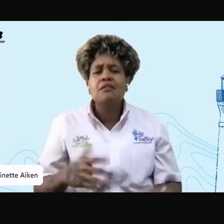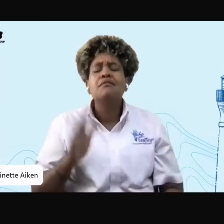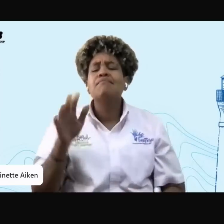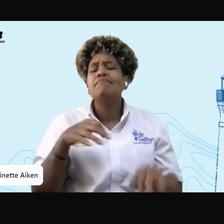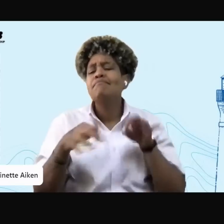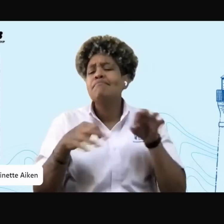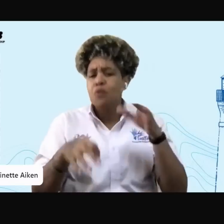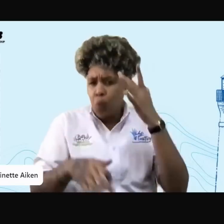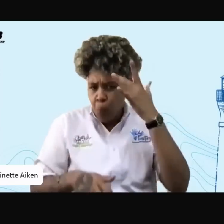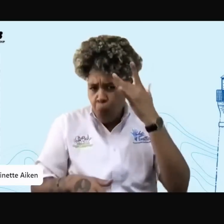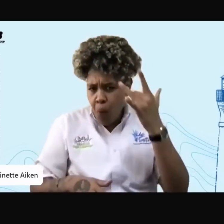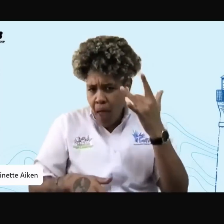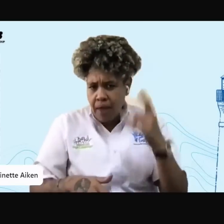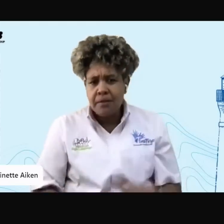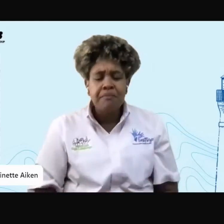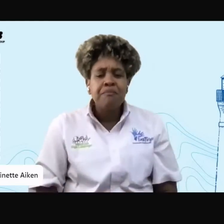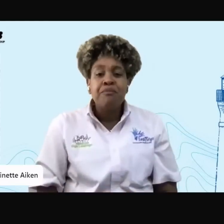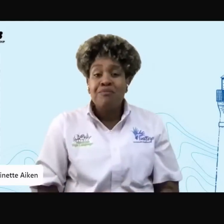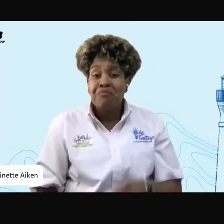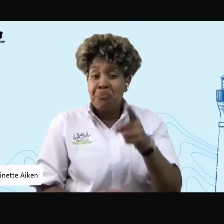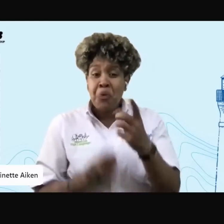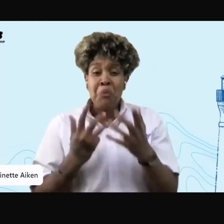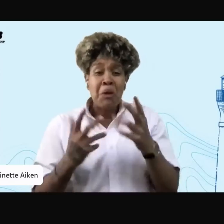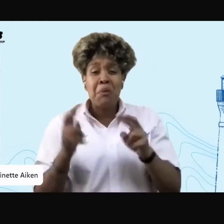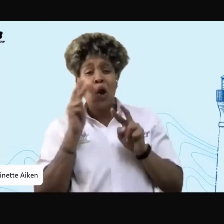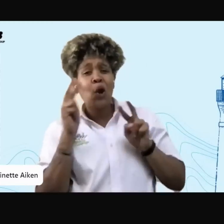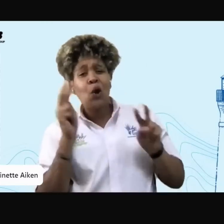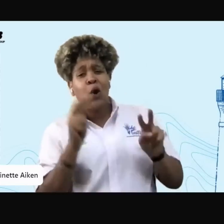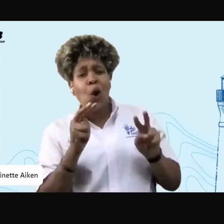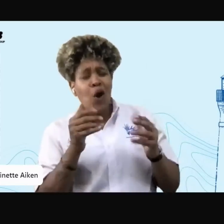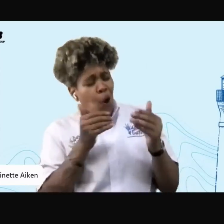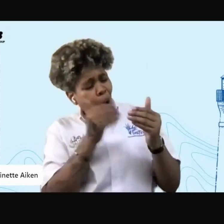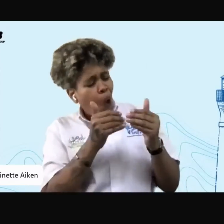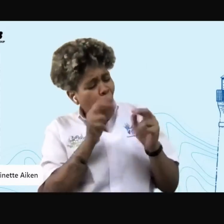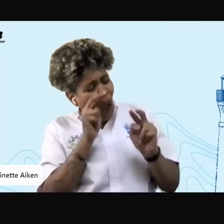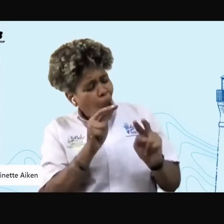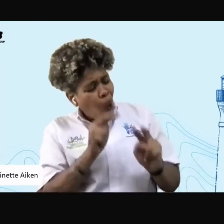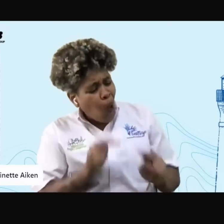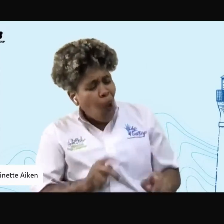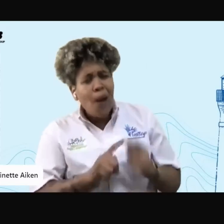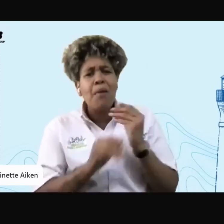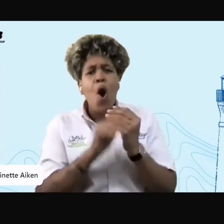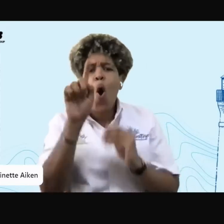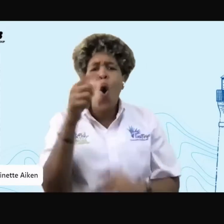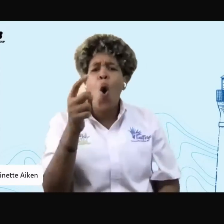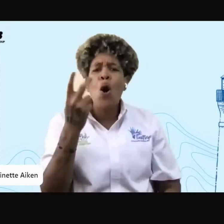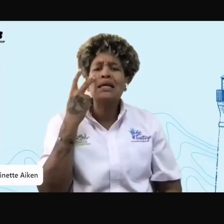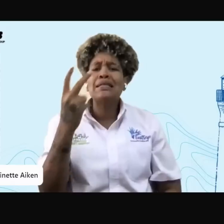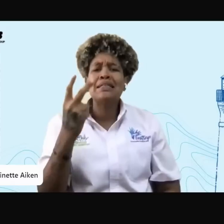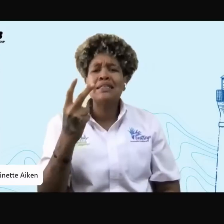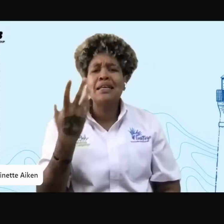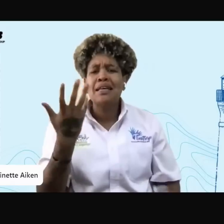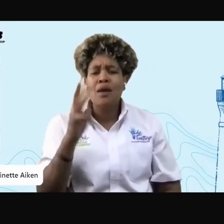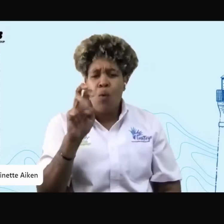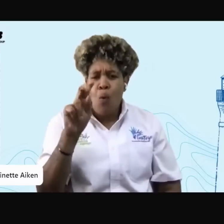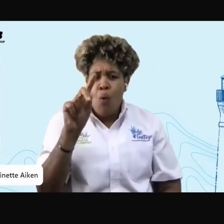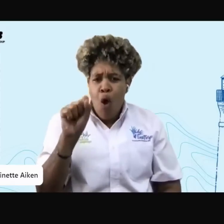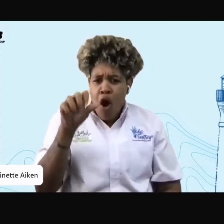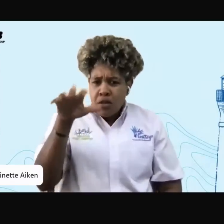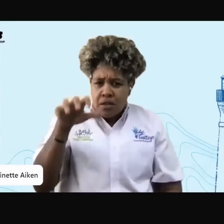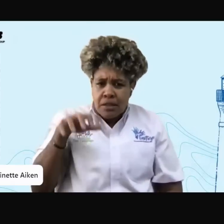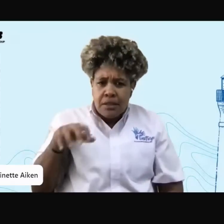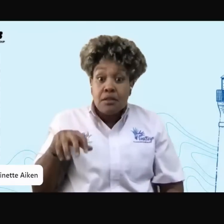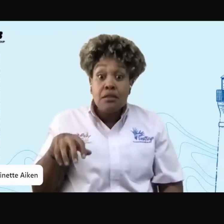that? You see, you may be looking too closely and only see the words,